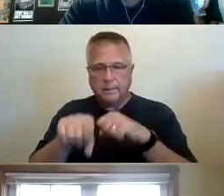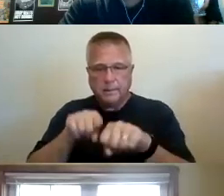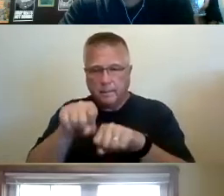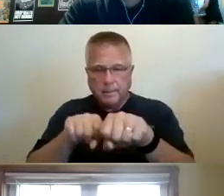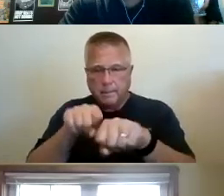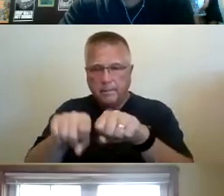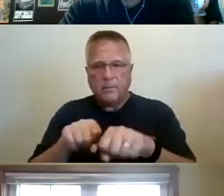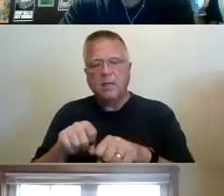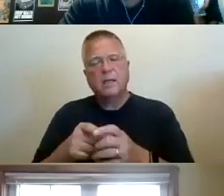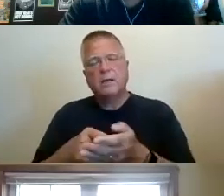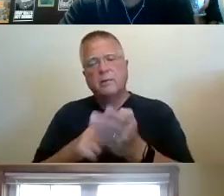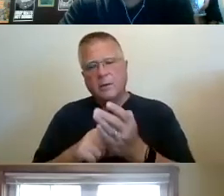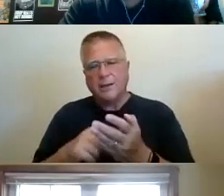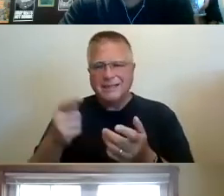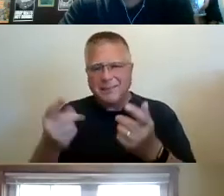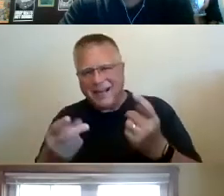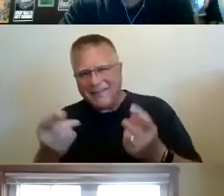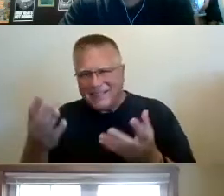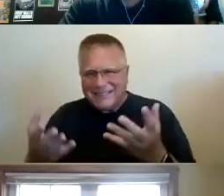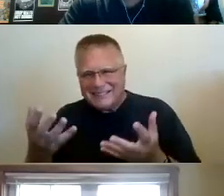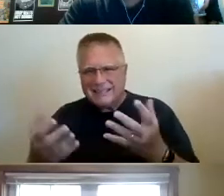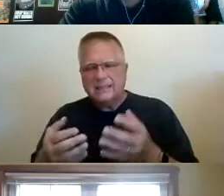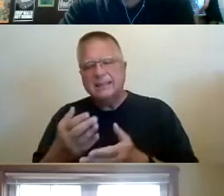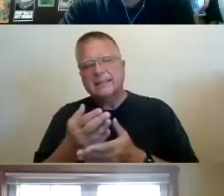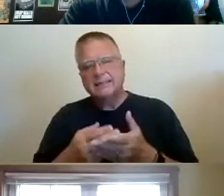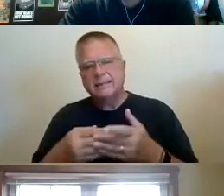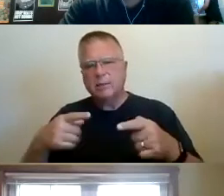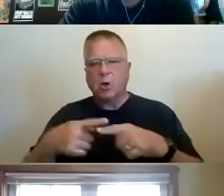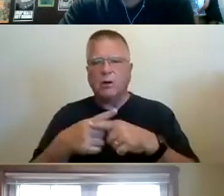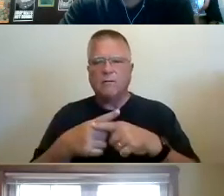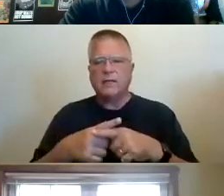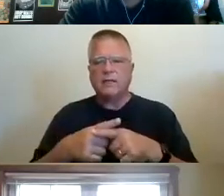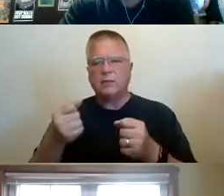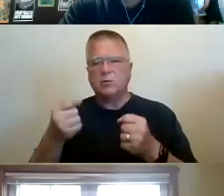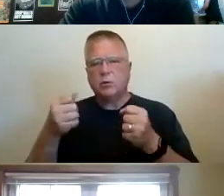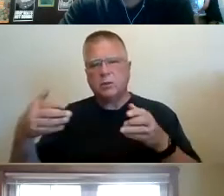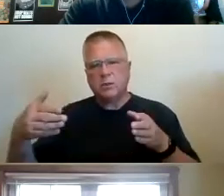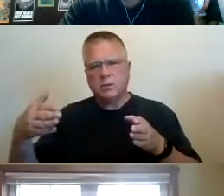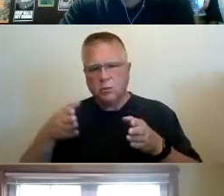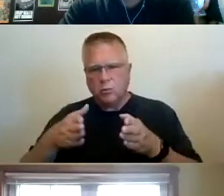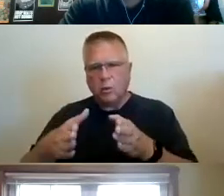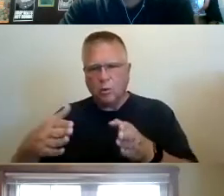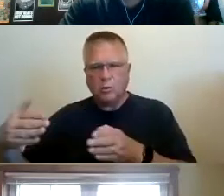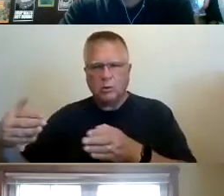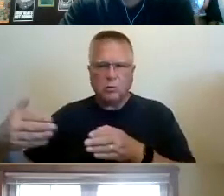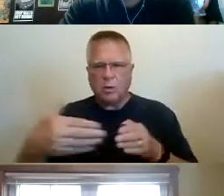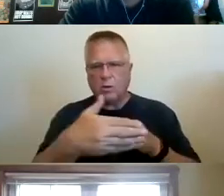required a number of trade-offs and introduced certain conflicts at intersections. We came into some